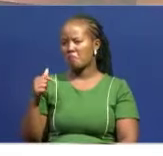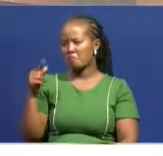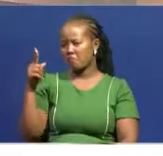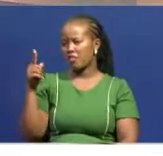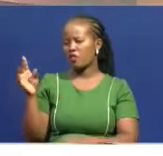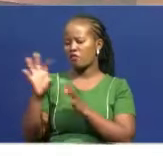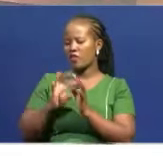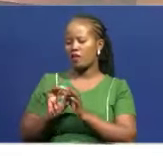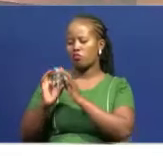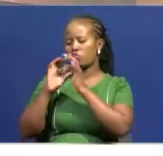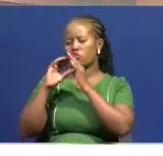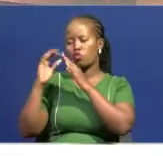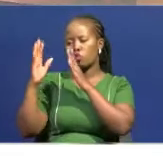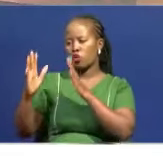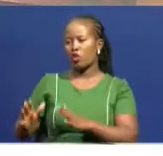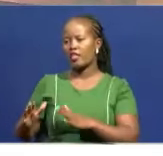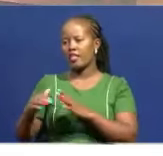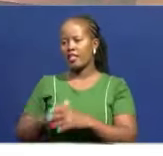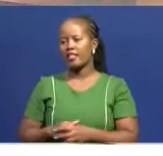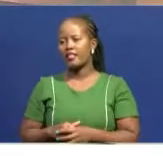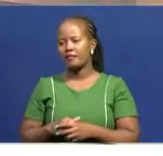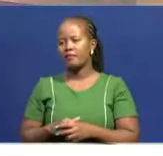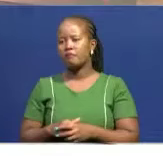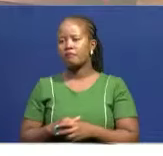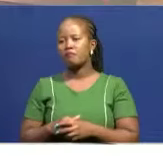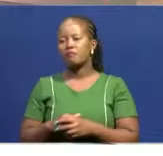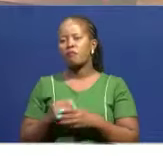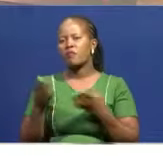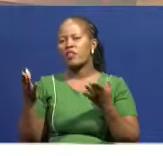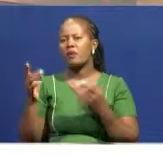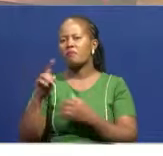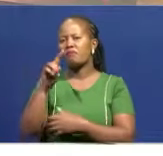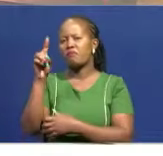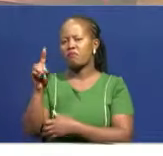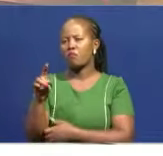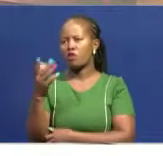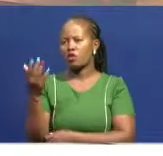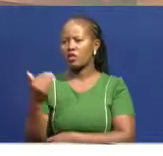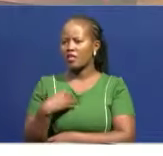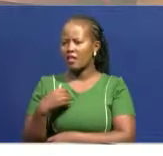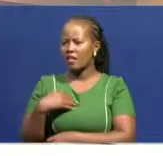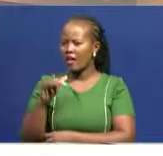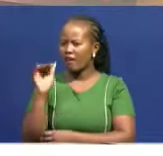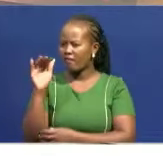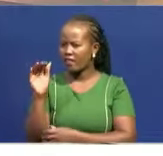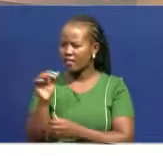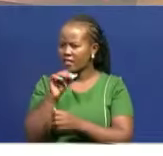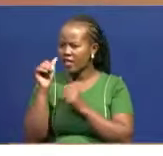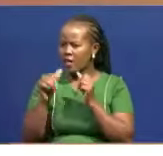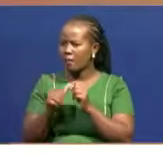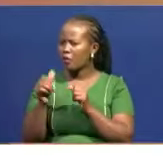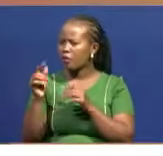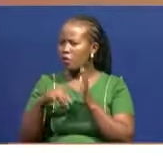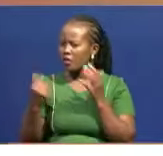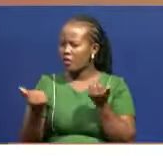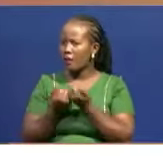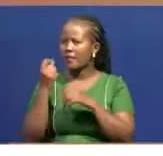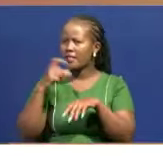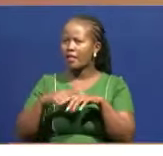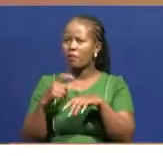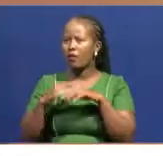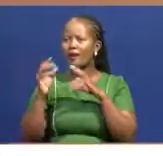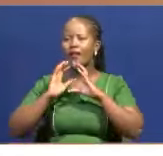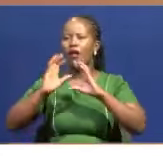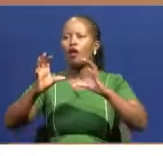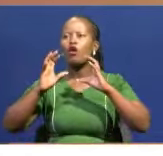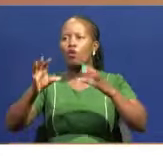So I think the question you've asked about how it was when I was coaching the franchises, I played in the first ever Super